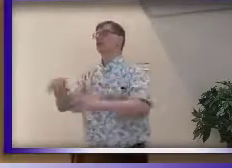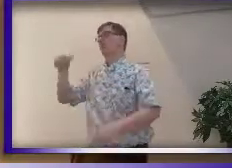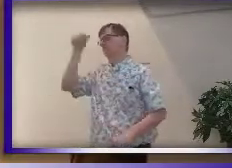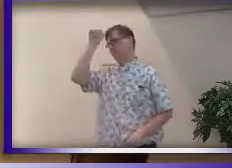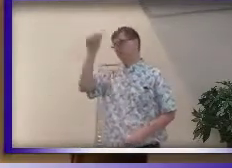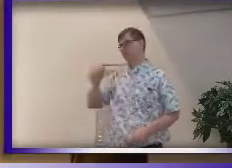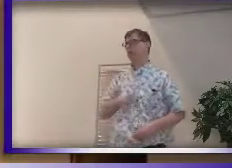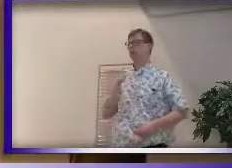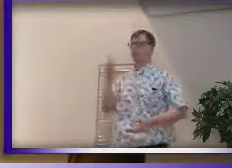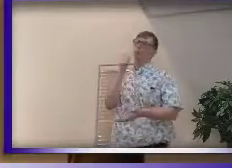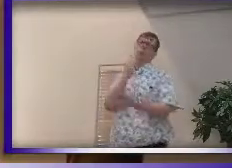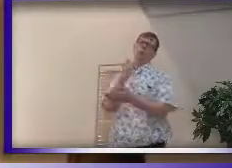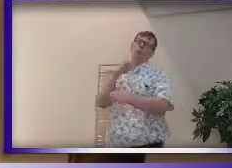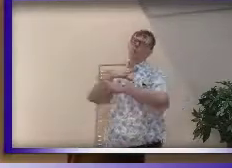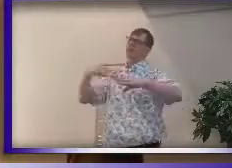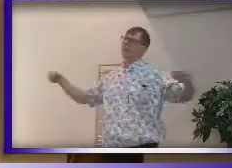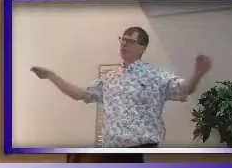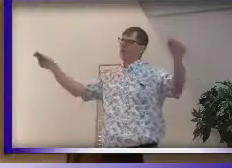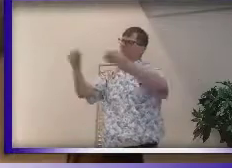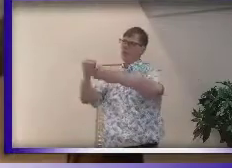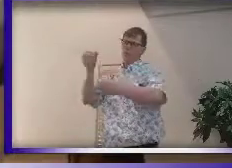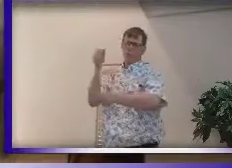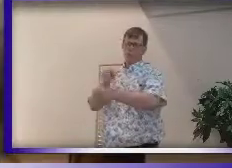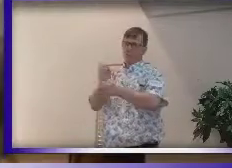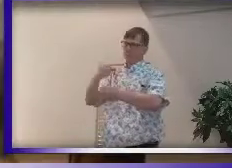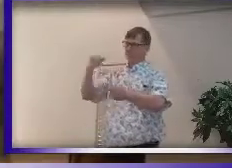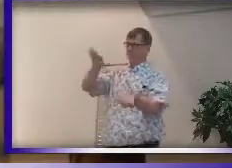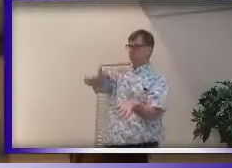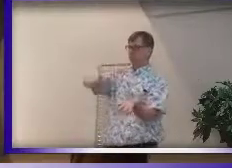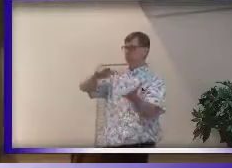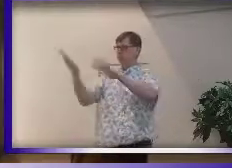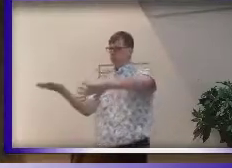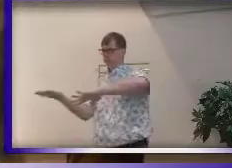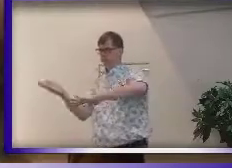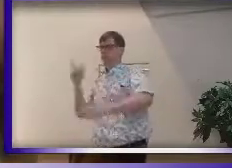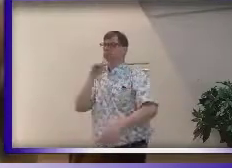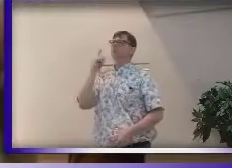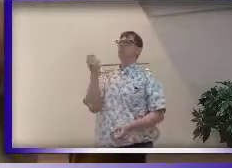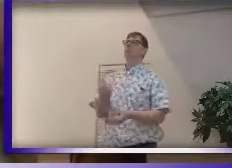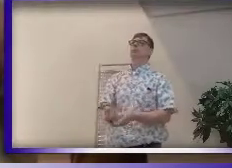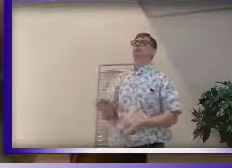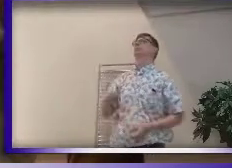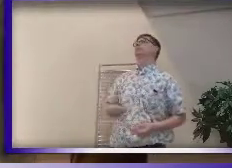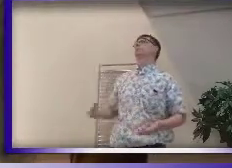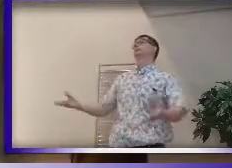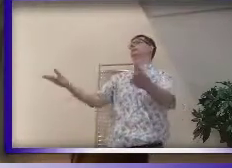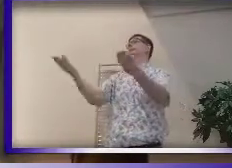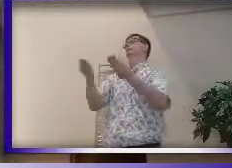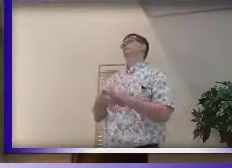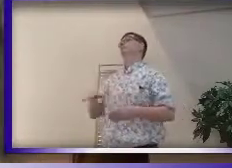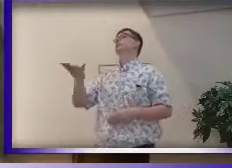do we bring children in? The last part is, why do we want children here? That's a big part of it.